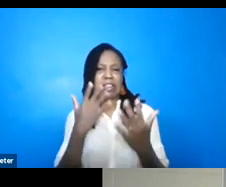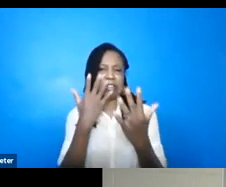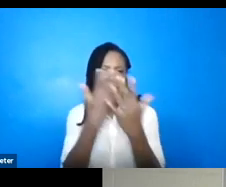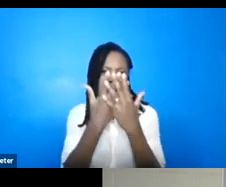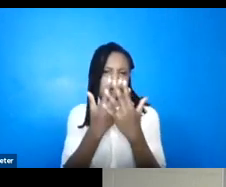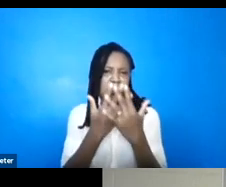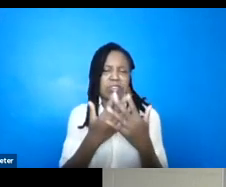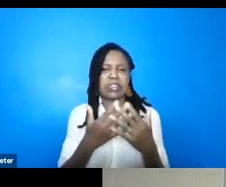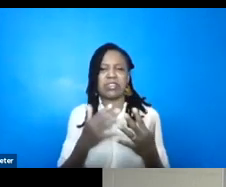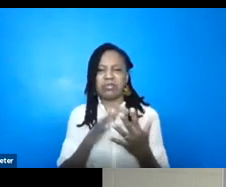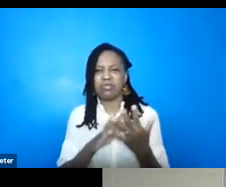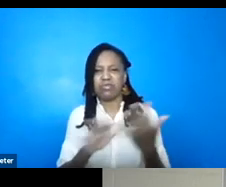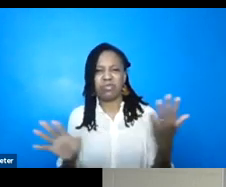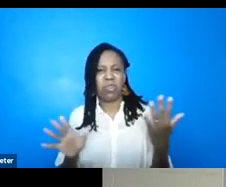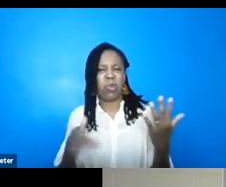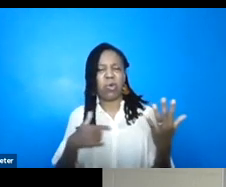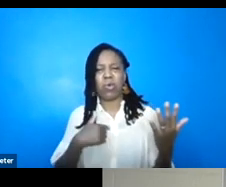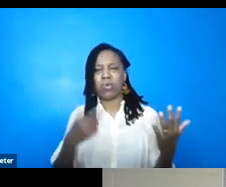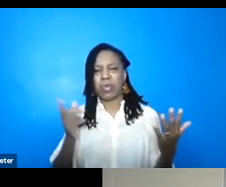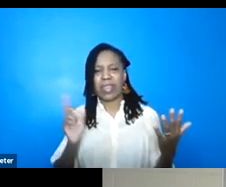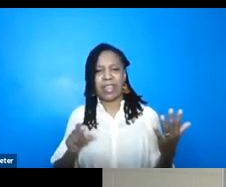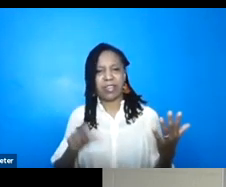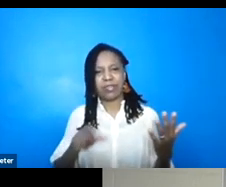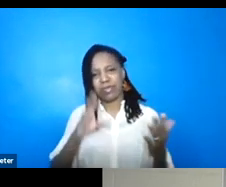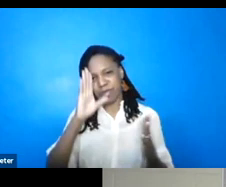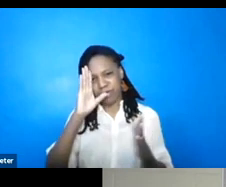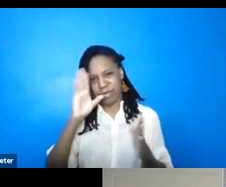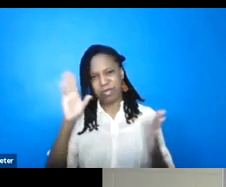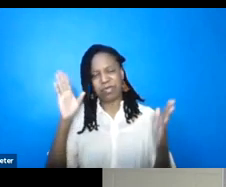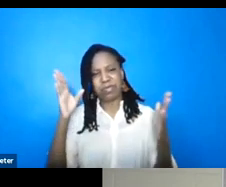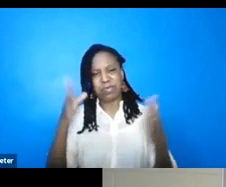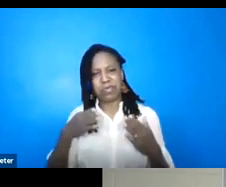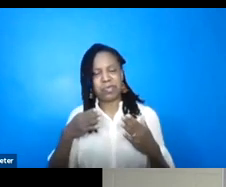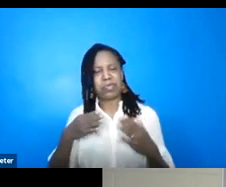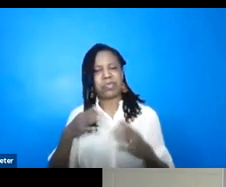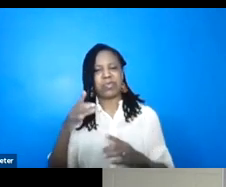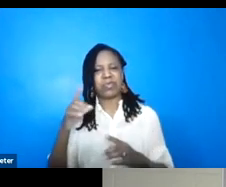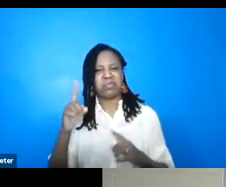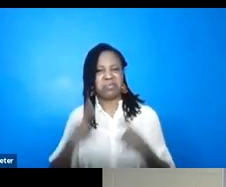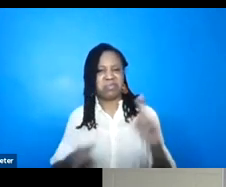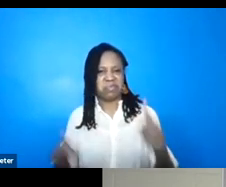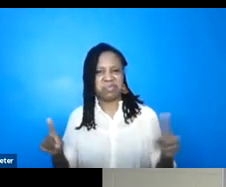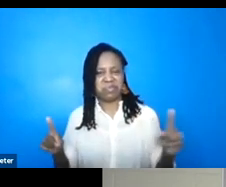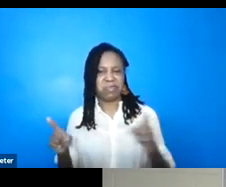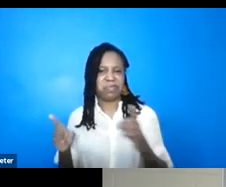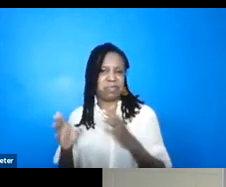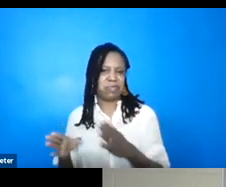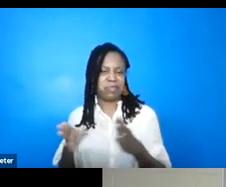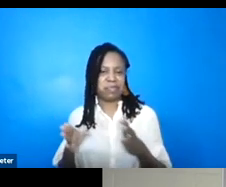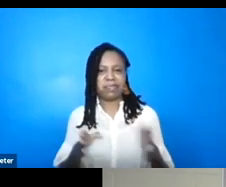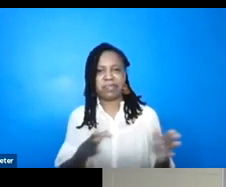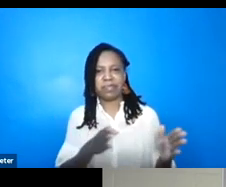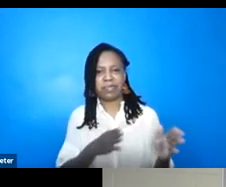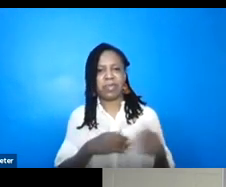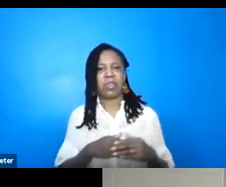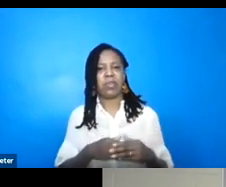them better understand. We cannot just like focus on the behavior of the youth without trying to help family members understand that